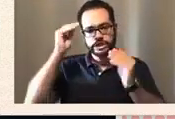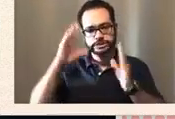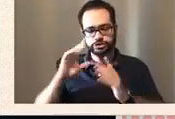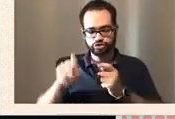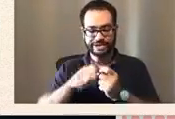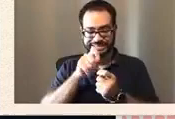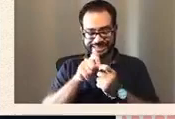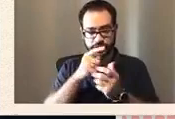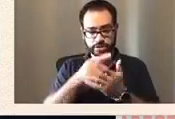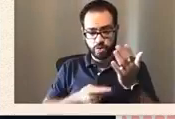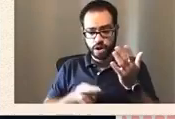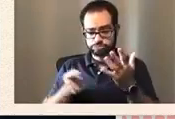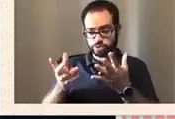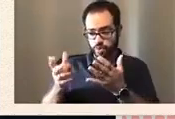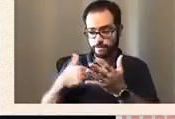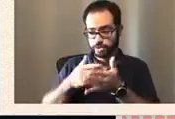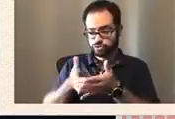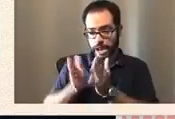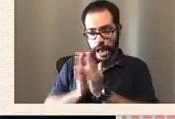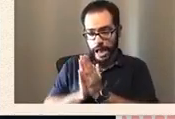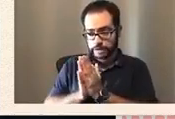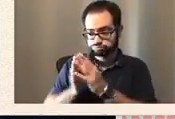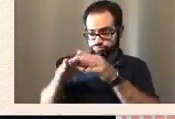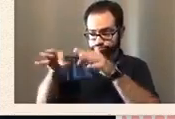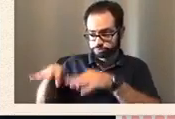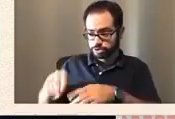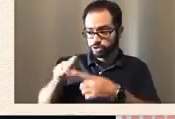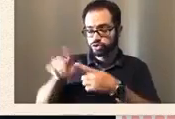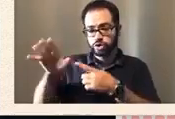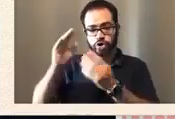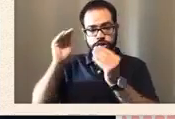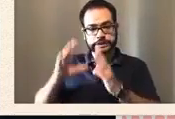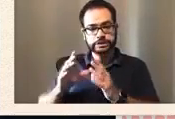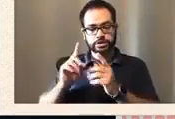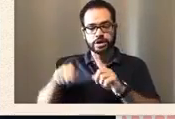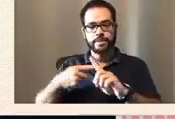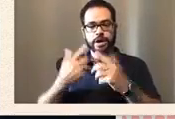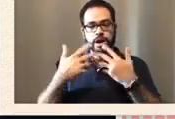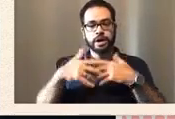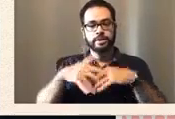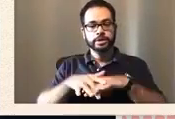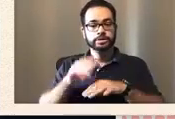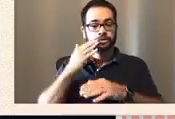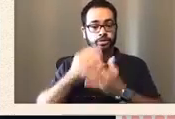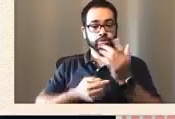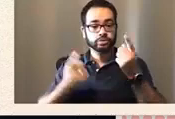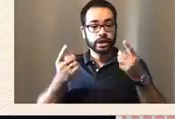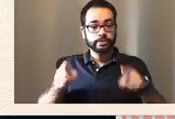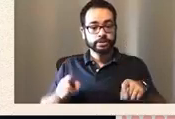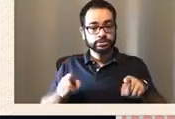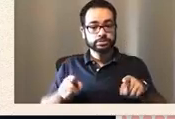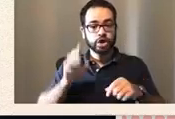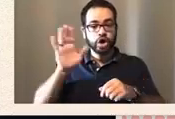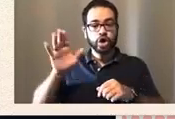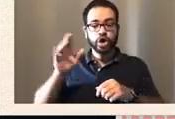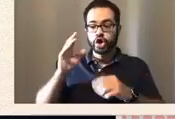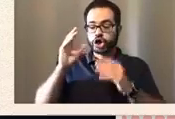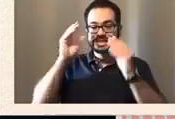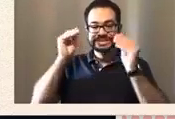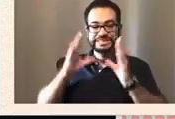me to tell her teacher about an accommodation she needed. And you know what happened? Her teacher listened to